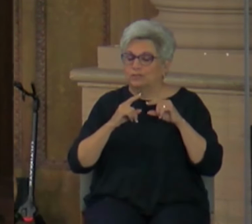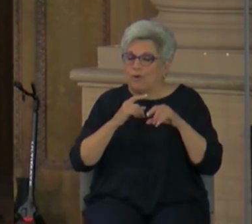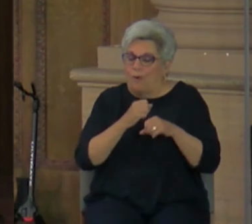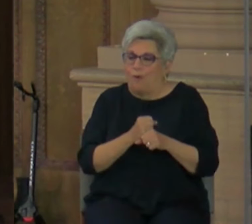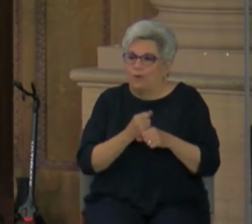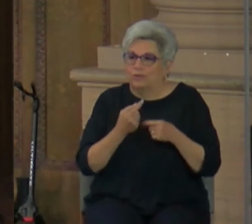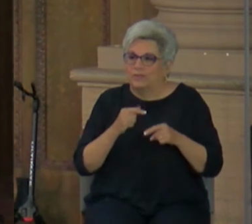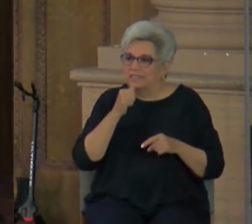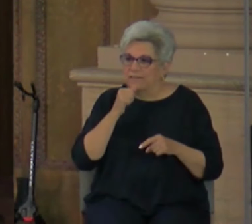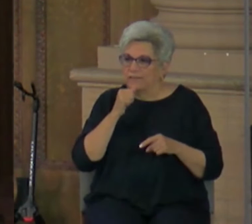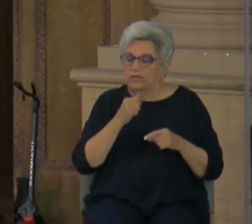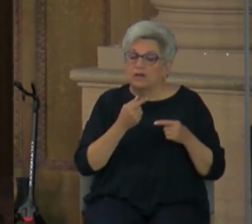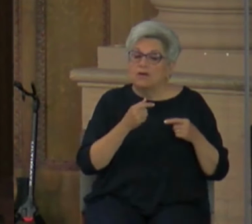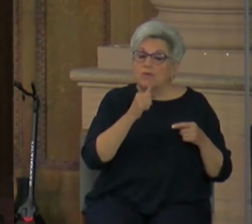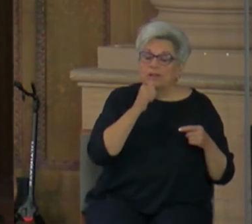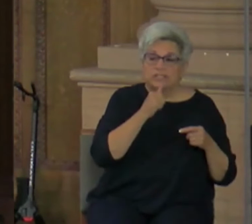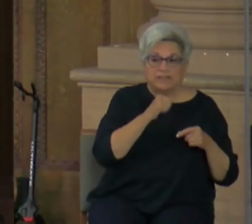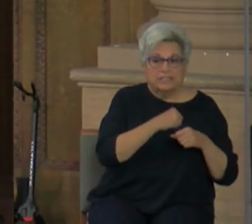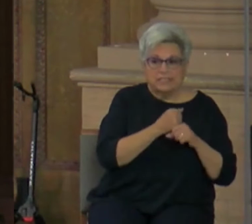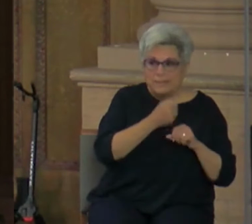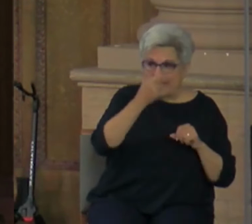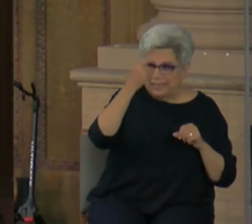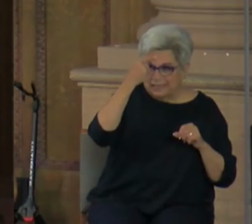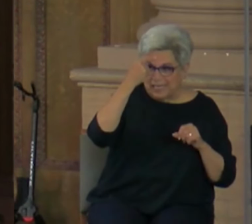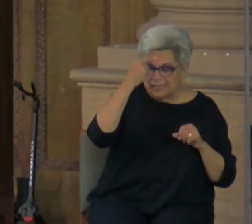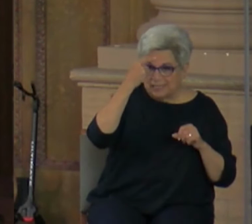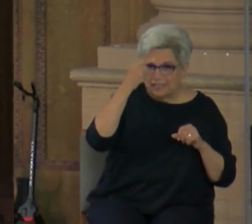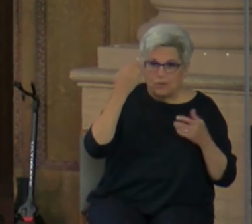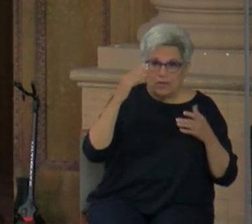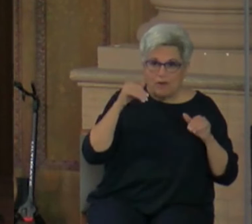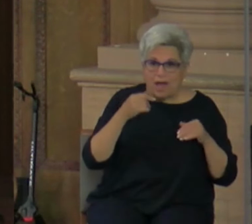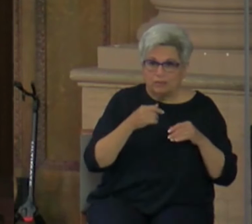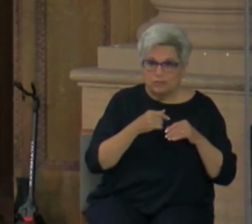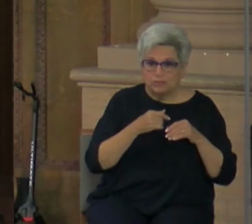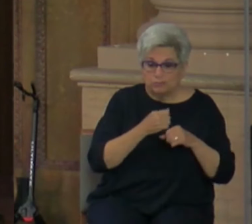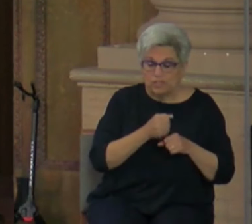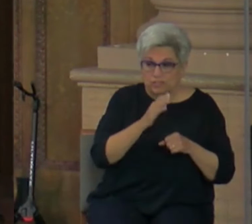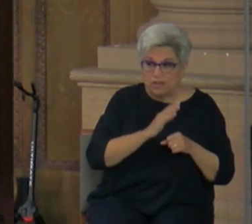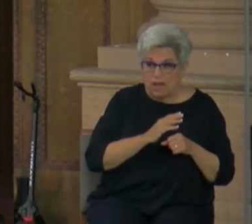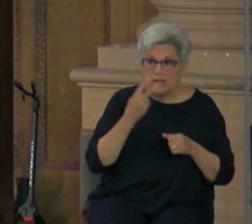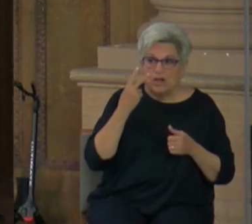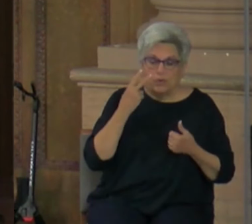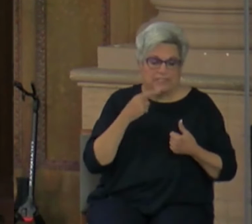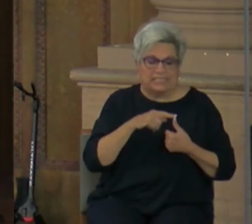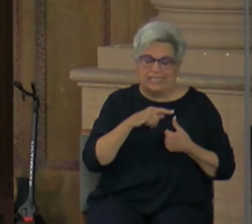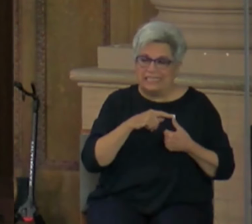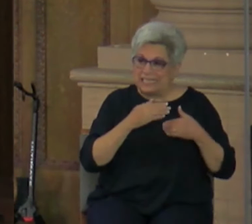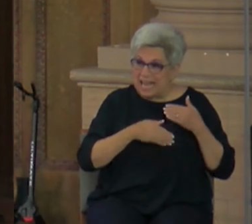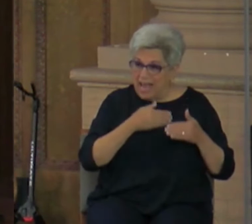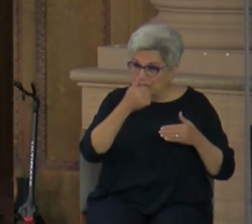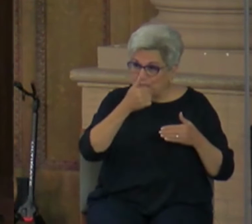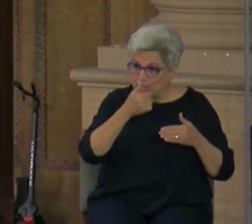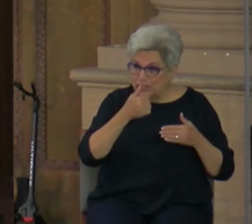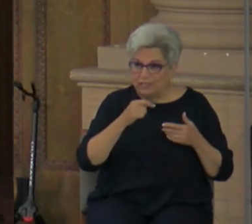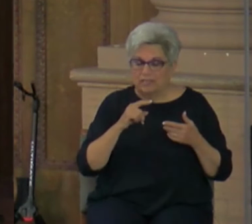our suffering doesn't make sense, we don't know how we could ever continue to trust God. So far, we've seen that God is kinder than we expect or